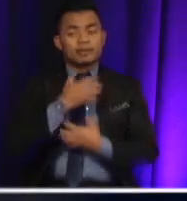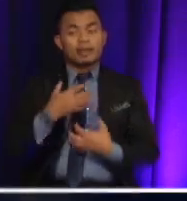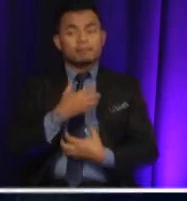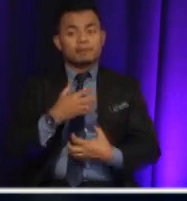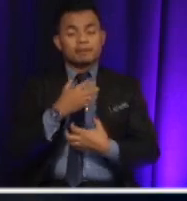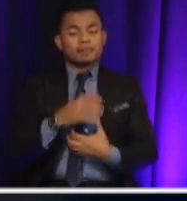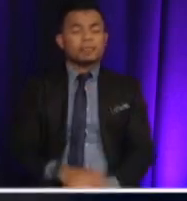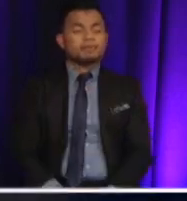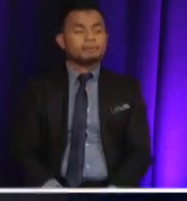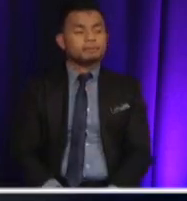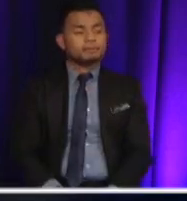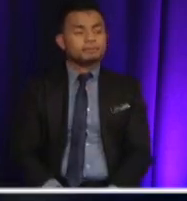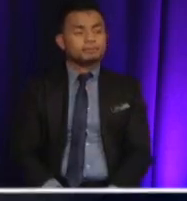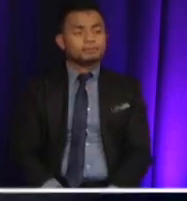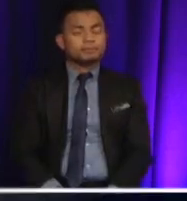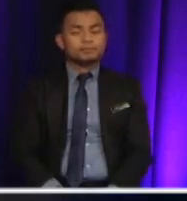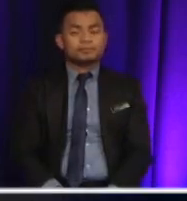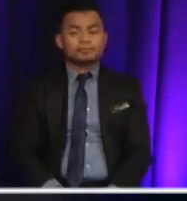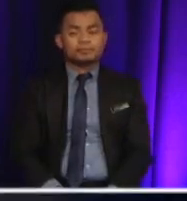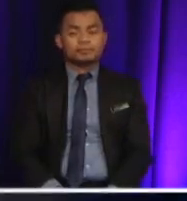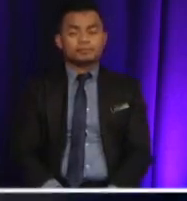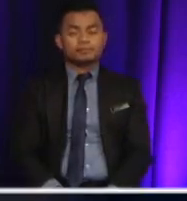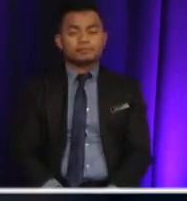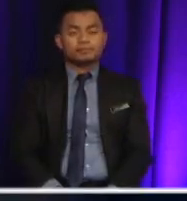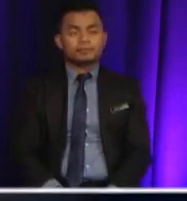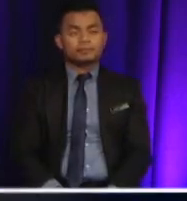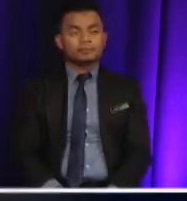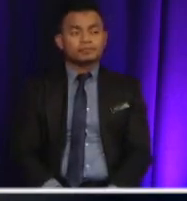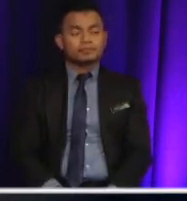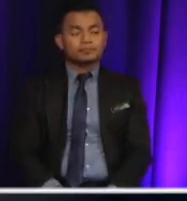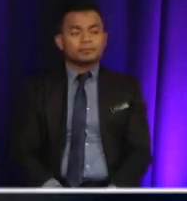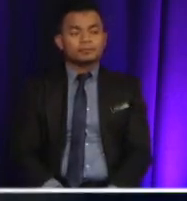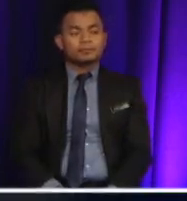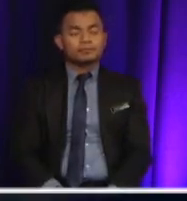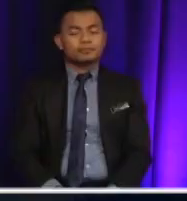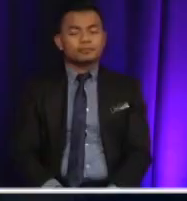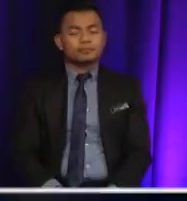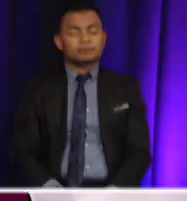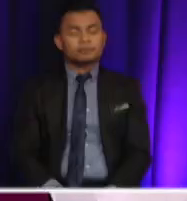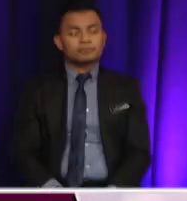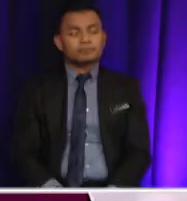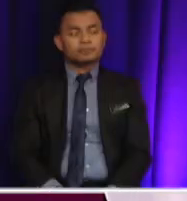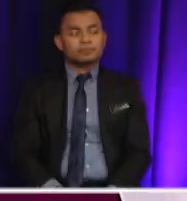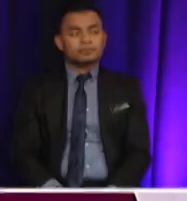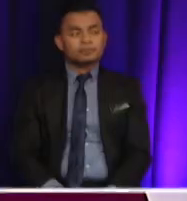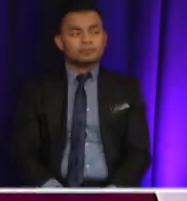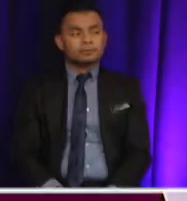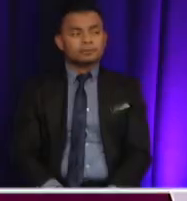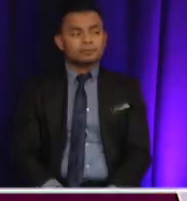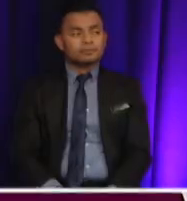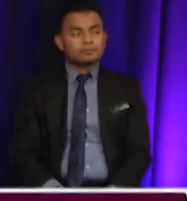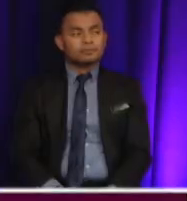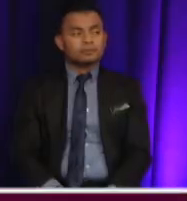want to okay. sing I was every guessing. song. Yes, All right, well all right. done. Great. Okay. So, I'm going to do this real